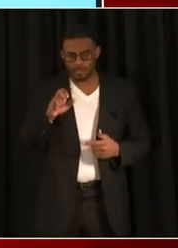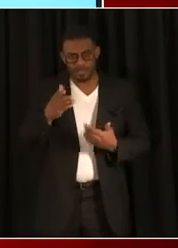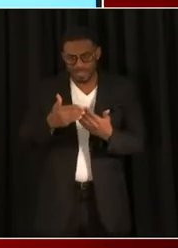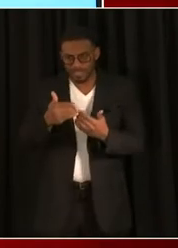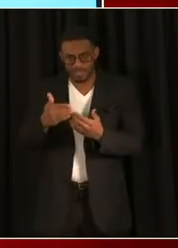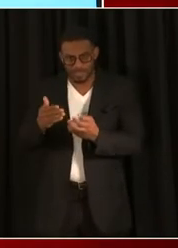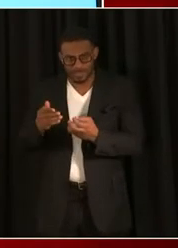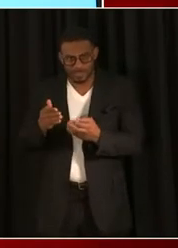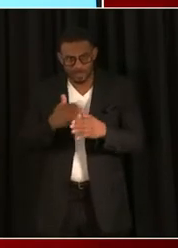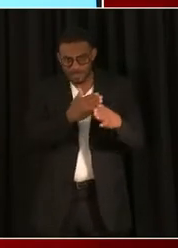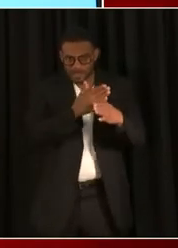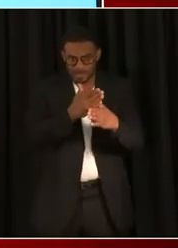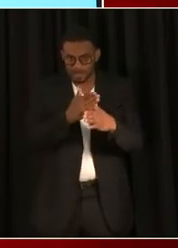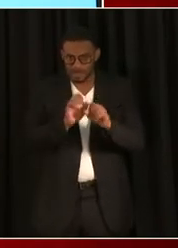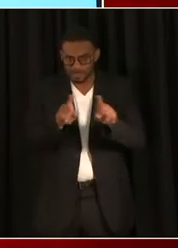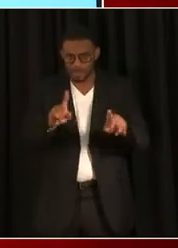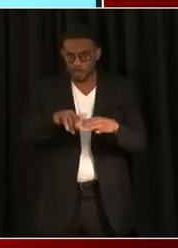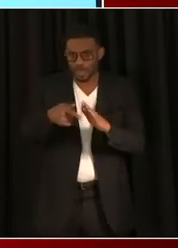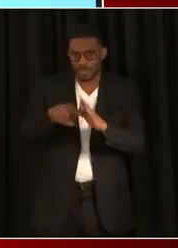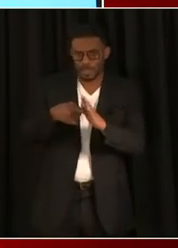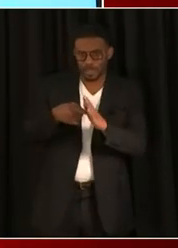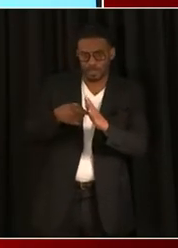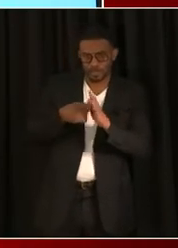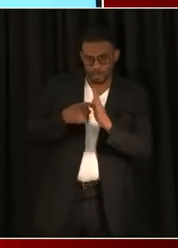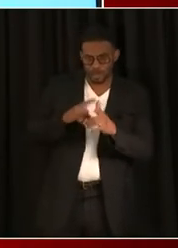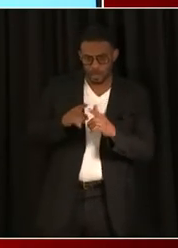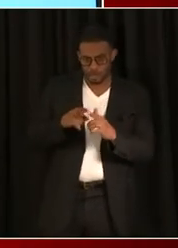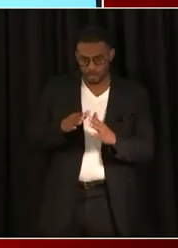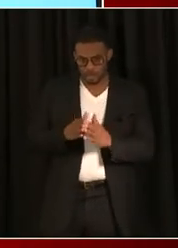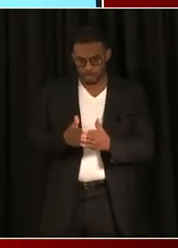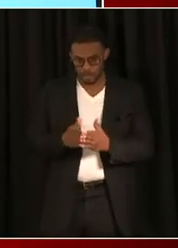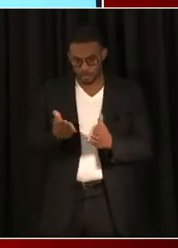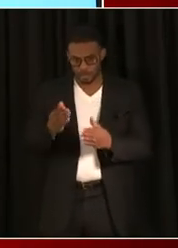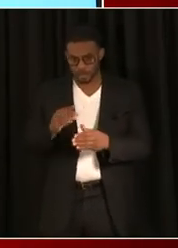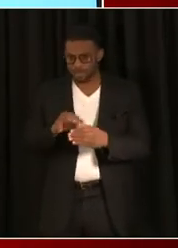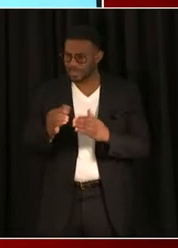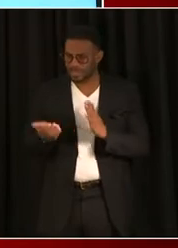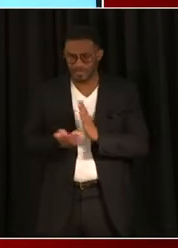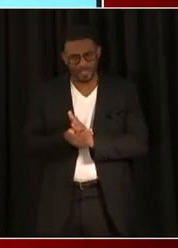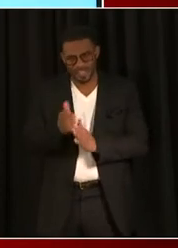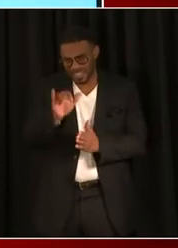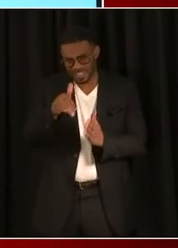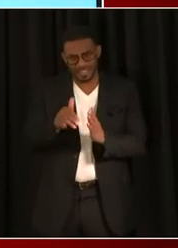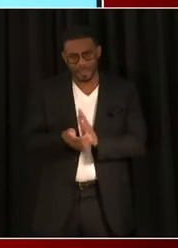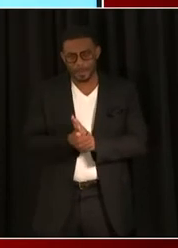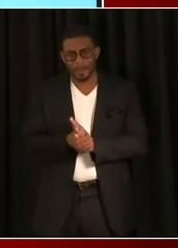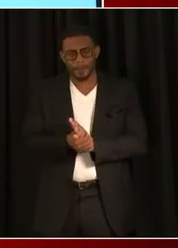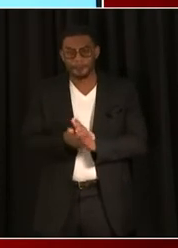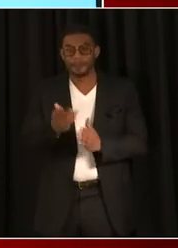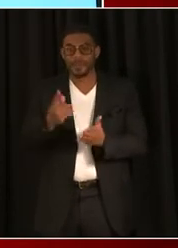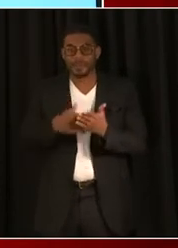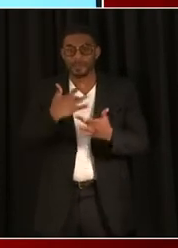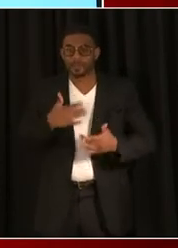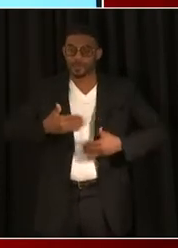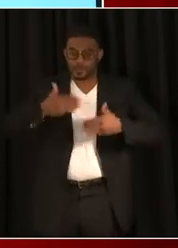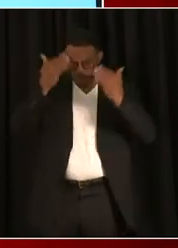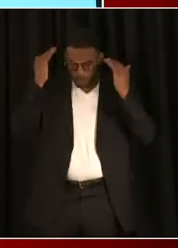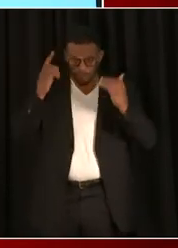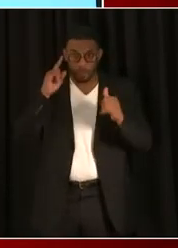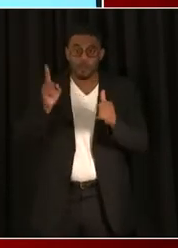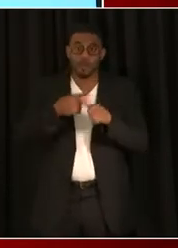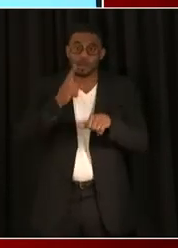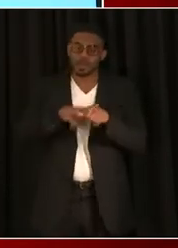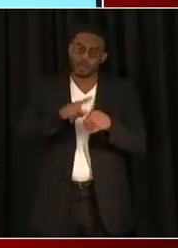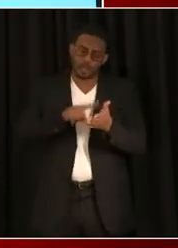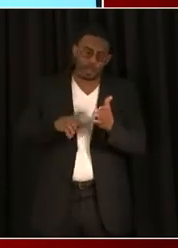apply for whatever it is that you need. I think it's amazingly worthwhile. Sometimes it seems a little daunting, but asking